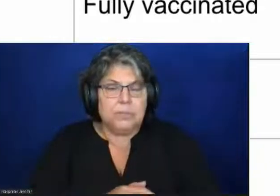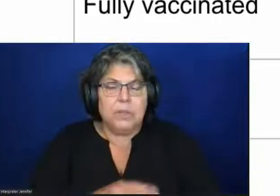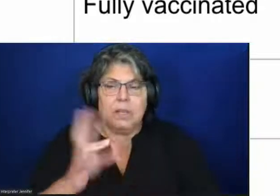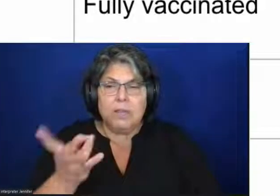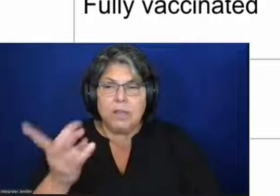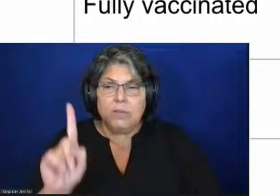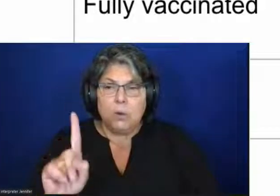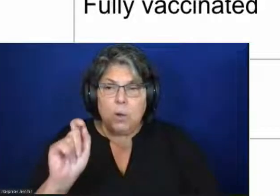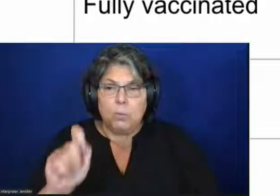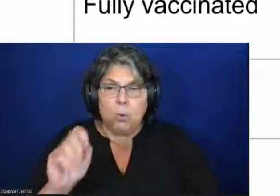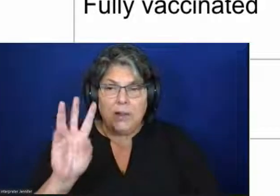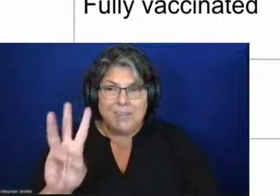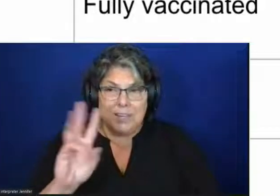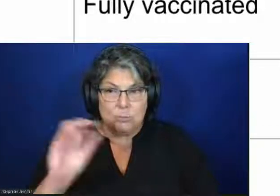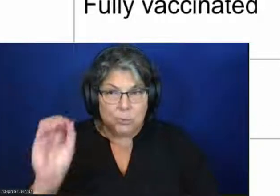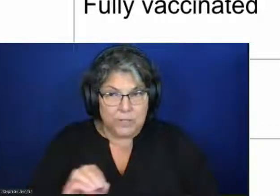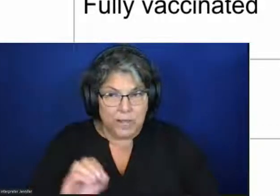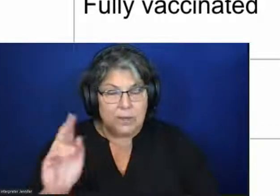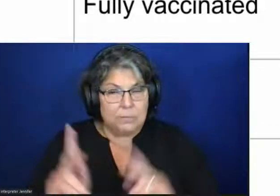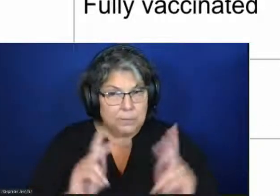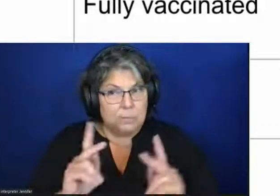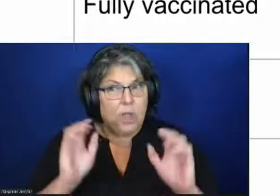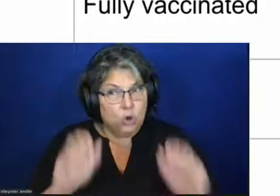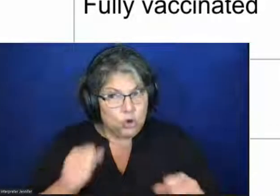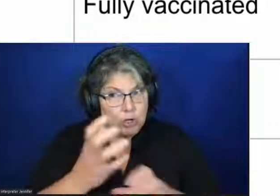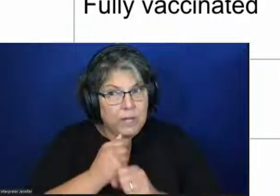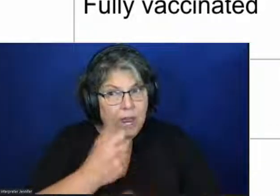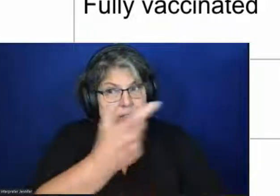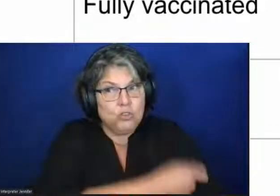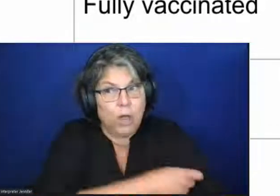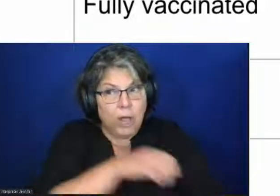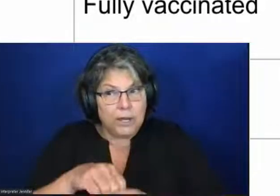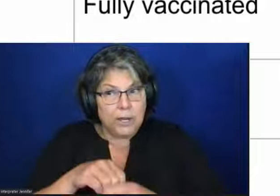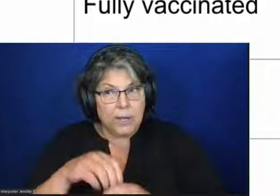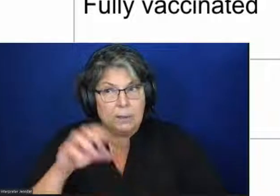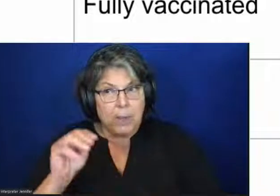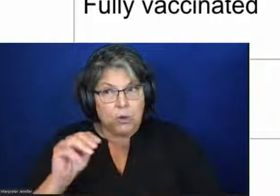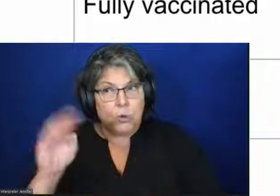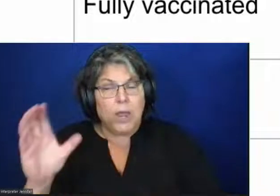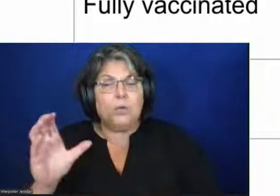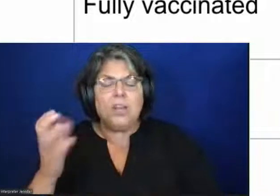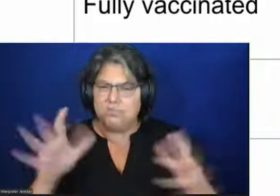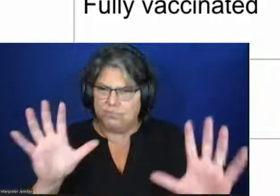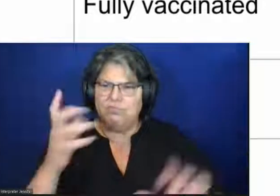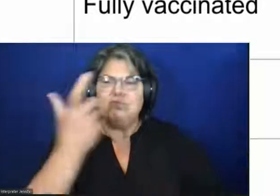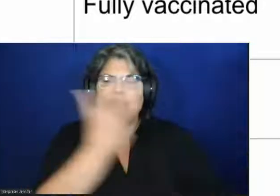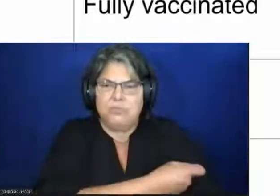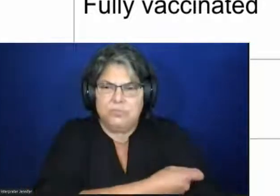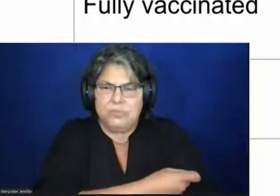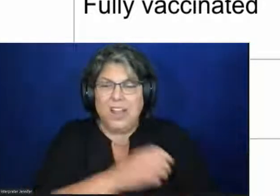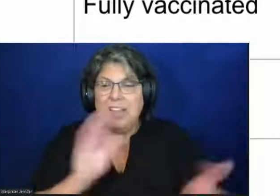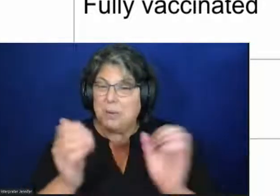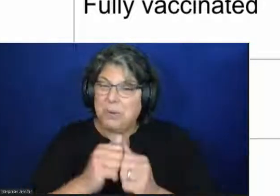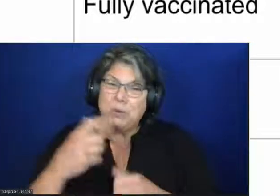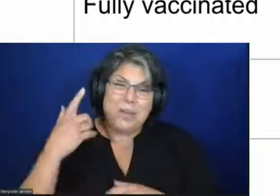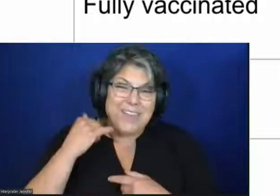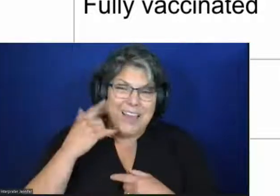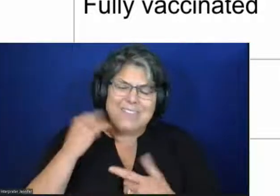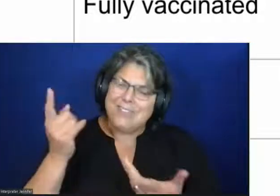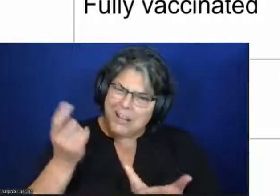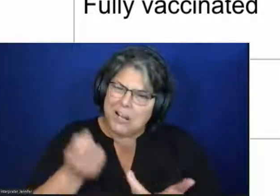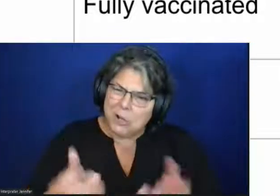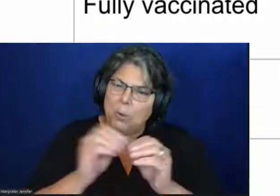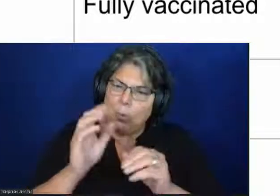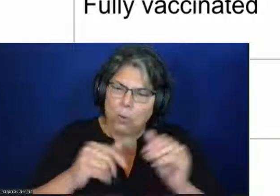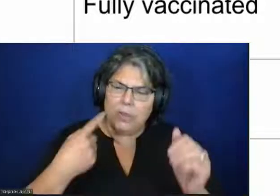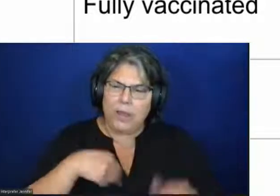71.6% of eligible people in our county are fully vaccinated, and that's compared to the California average of